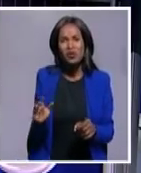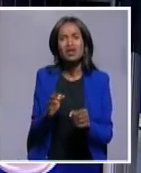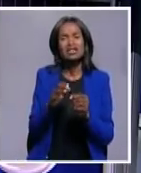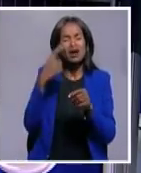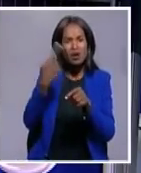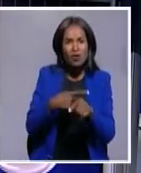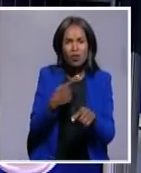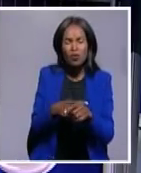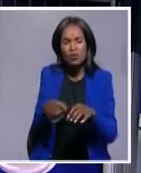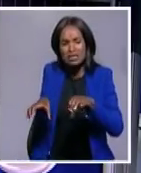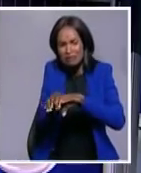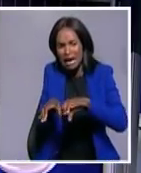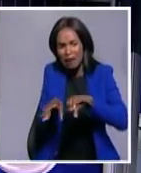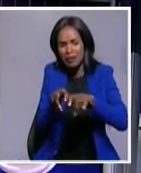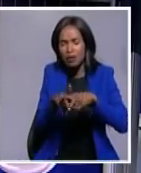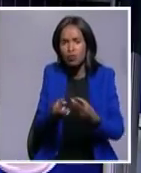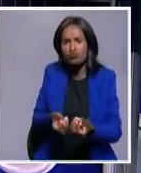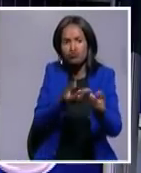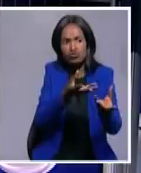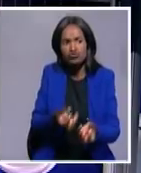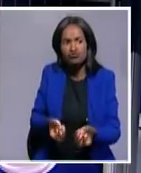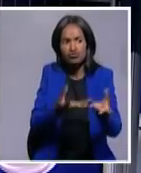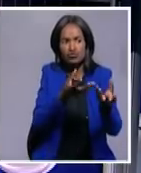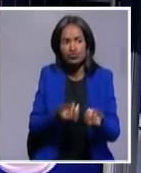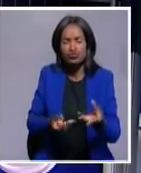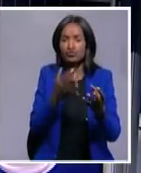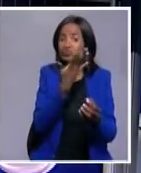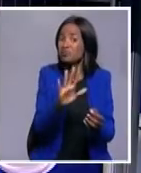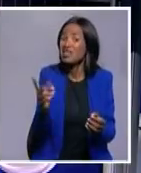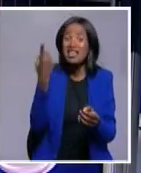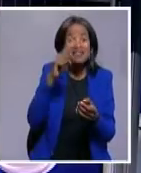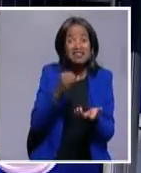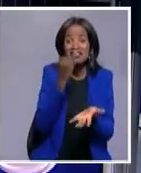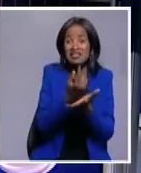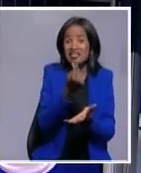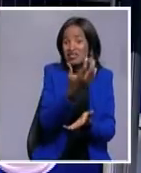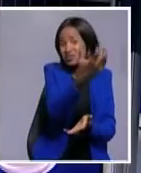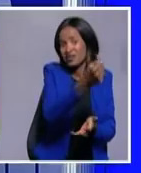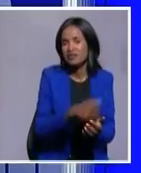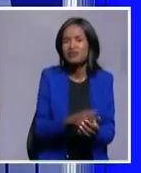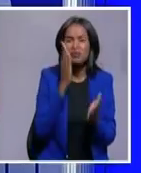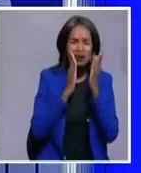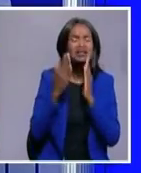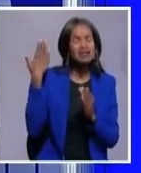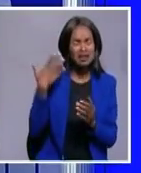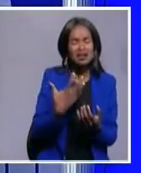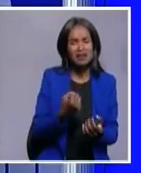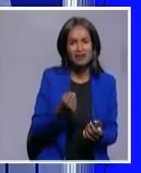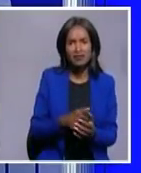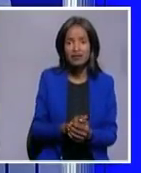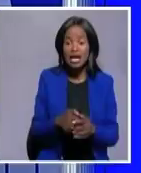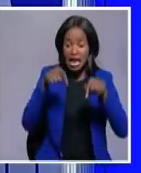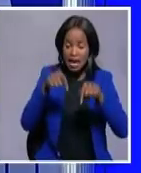patching up in order to supply water. Now, in the meantime, the town